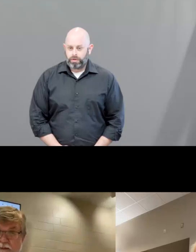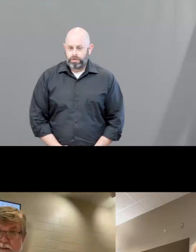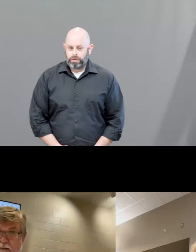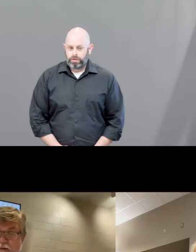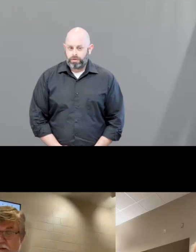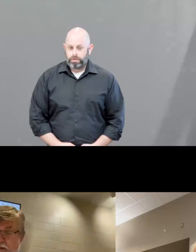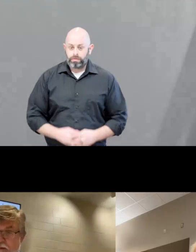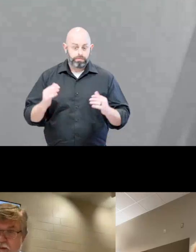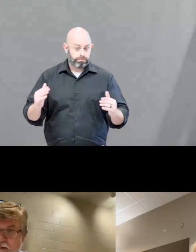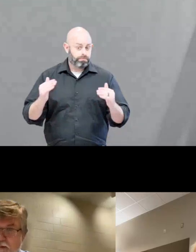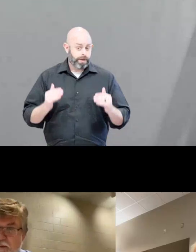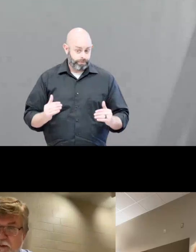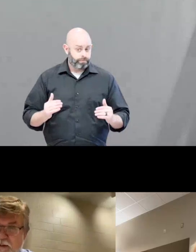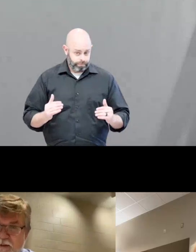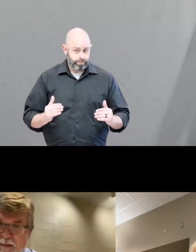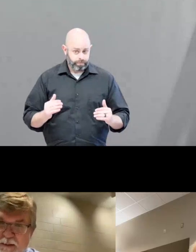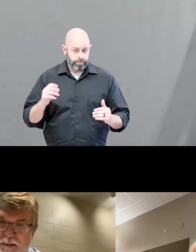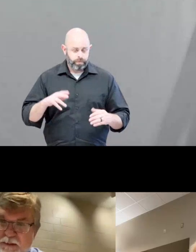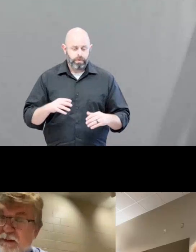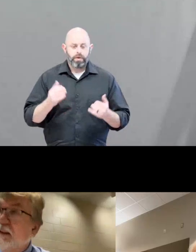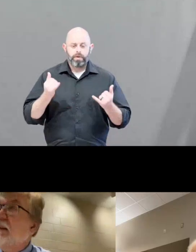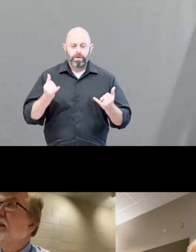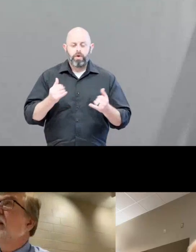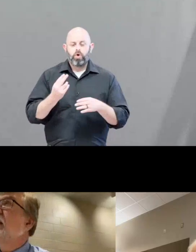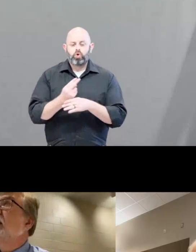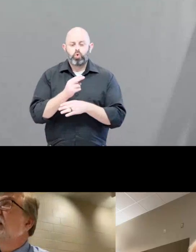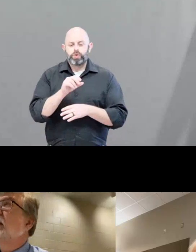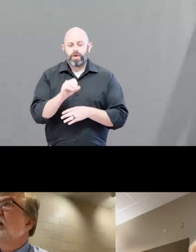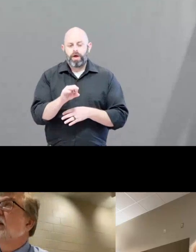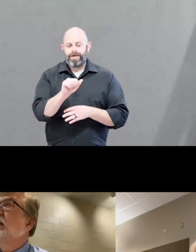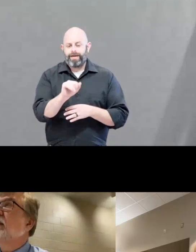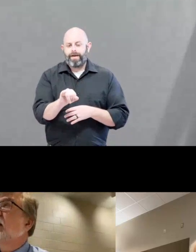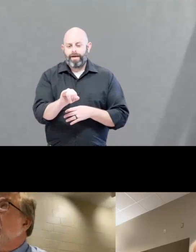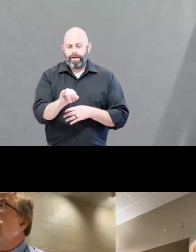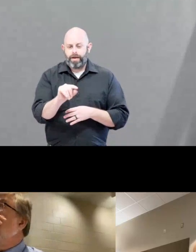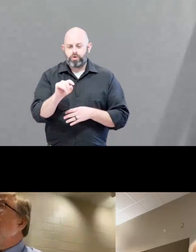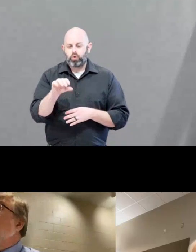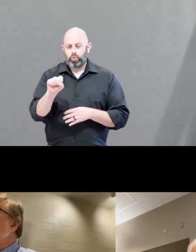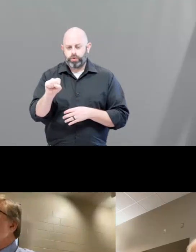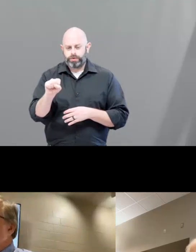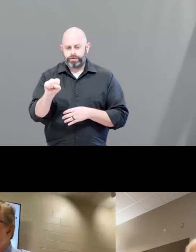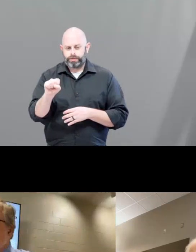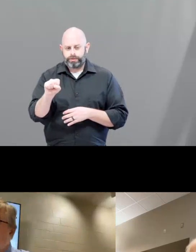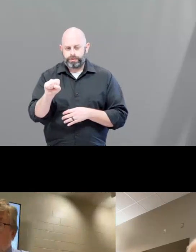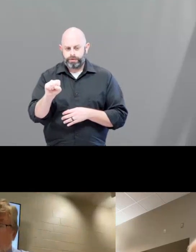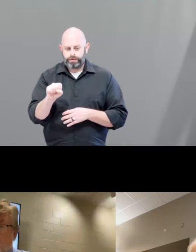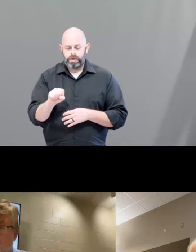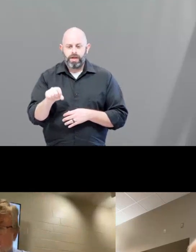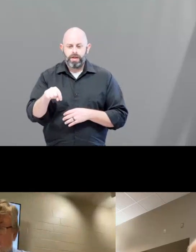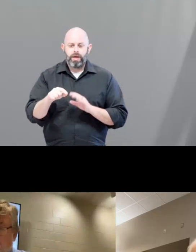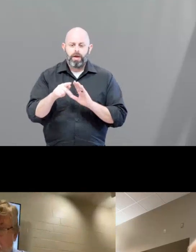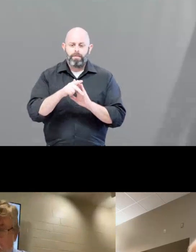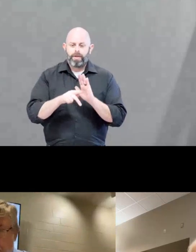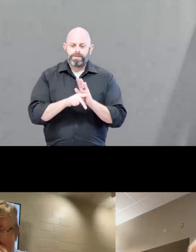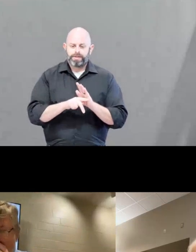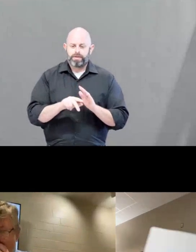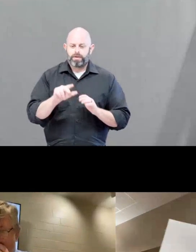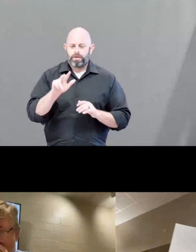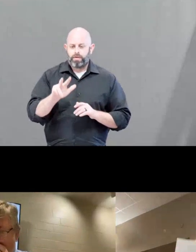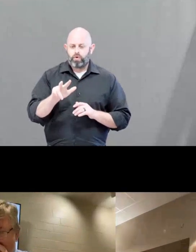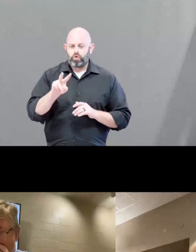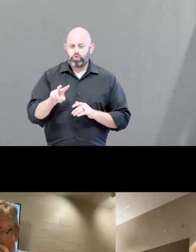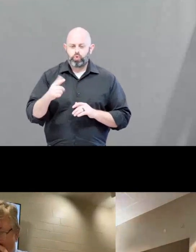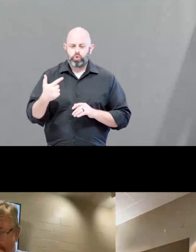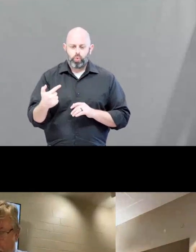Move to the next. All right, use of AI tools, and this is policy